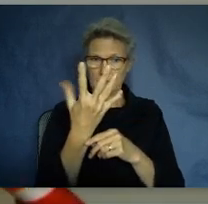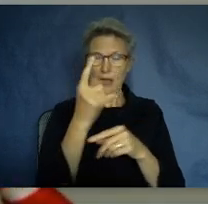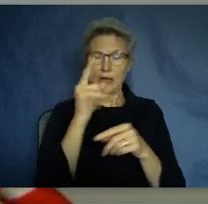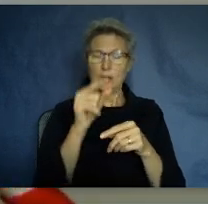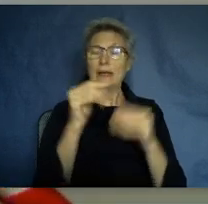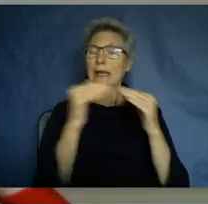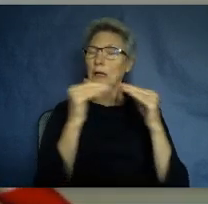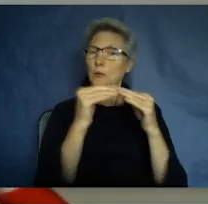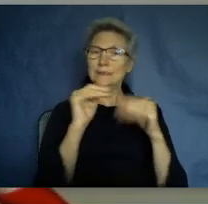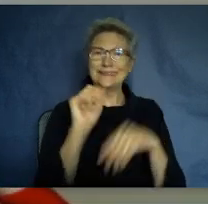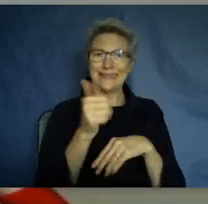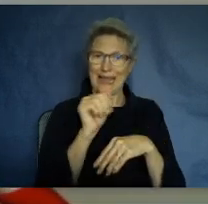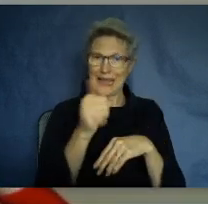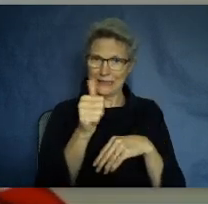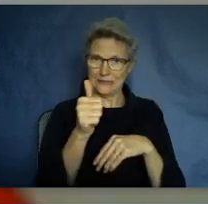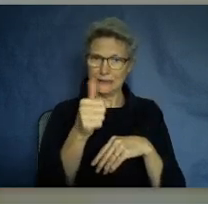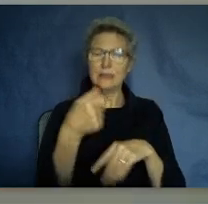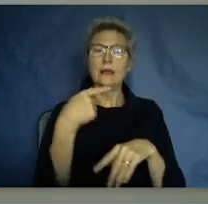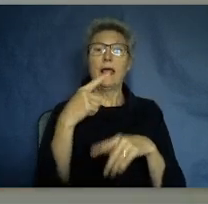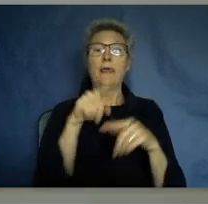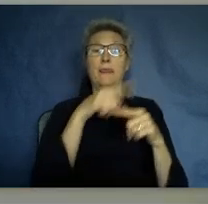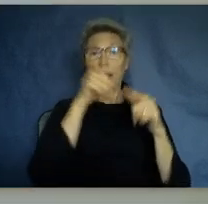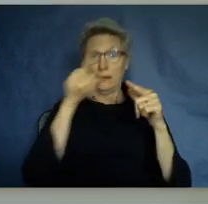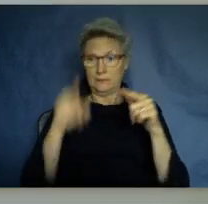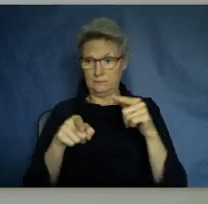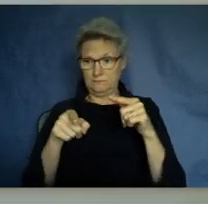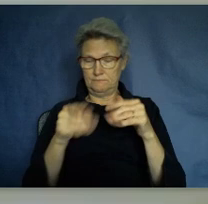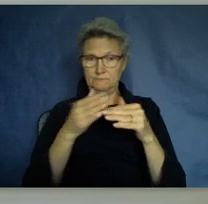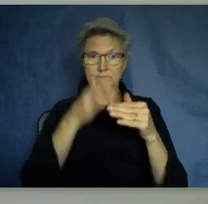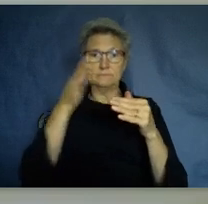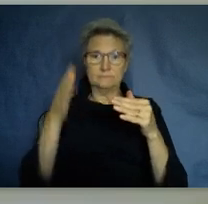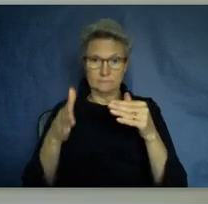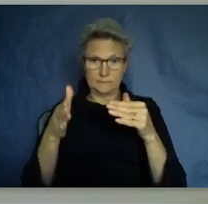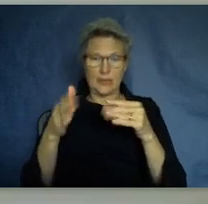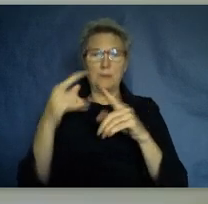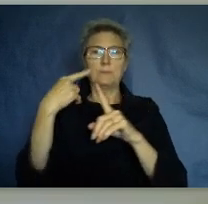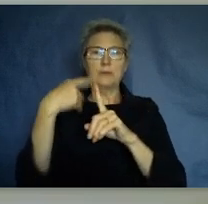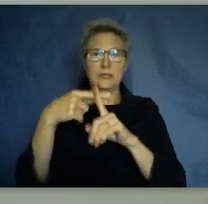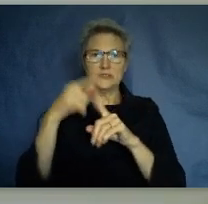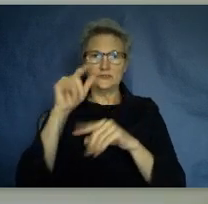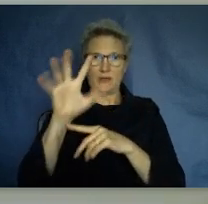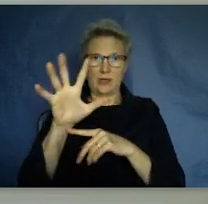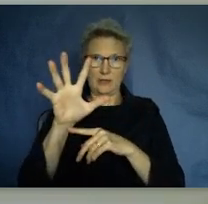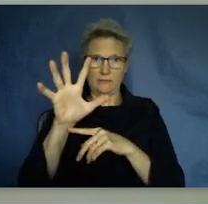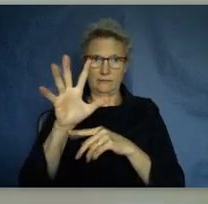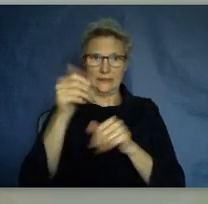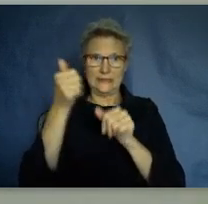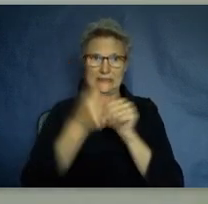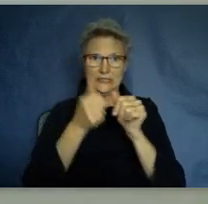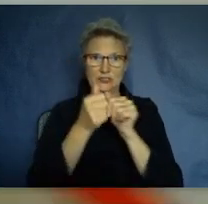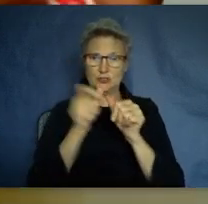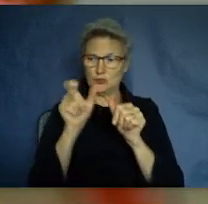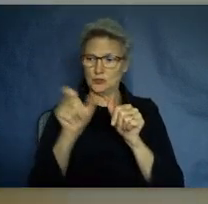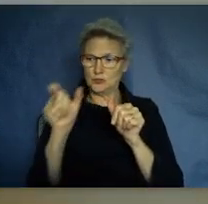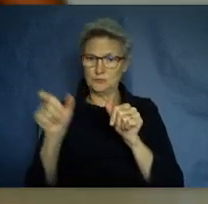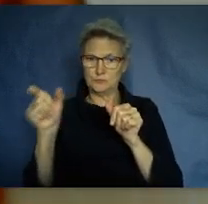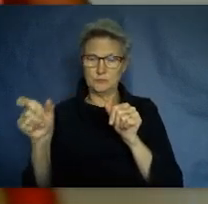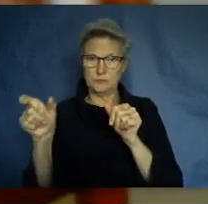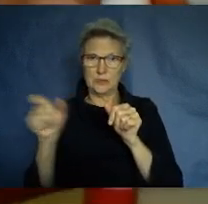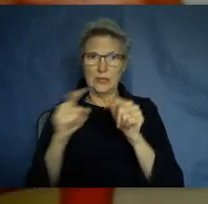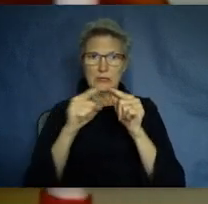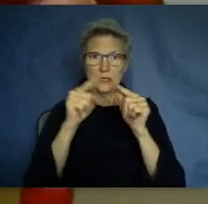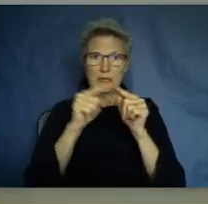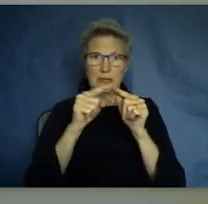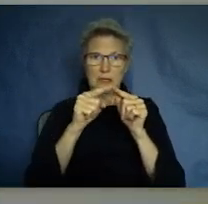end up with the number 10. And I'm going to continue adding 5 to each term until I get to